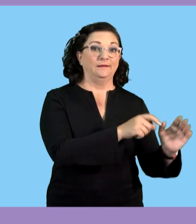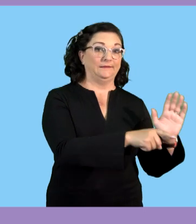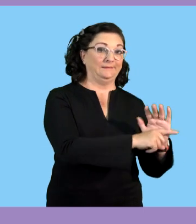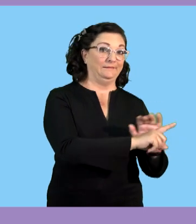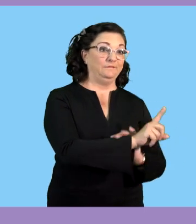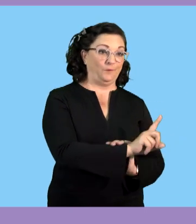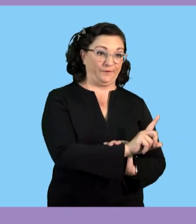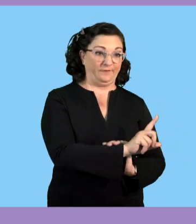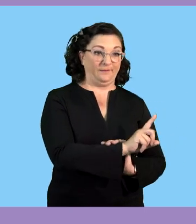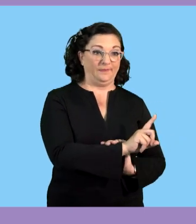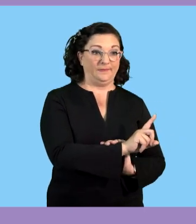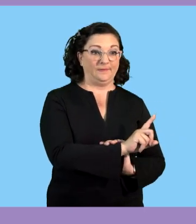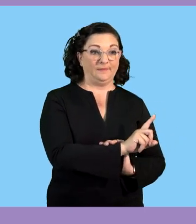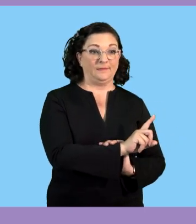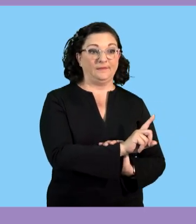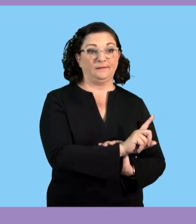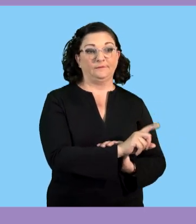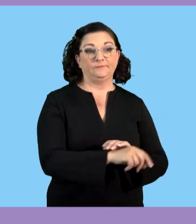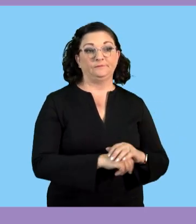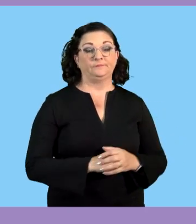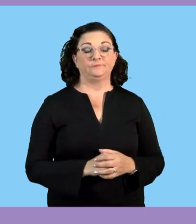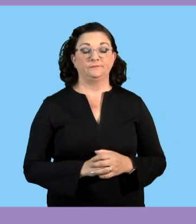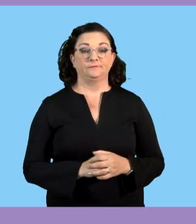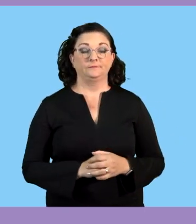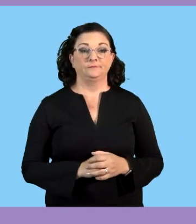a negative 1.